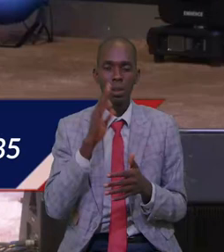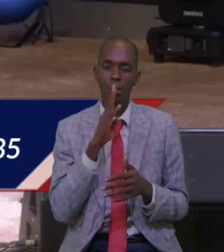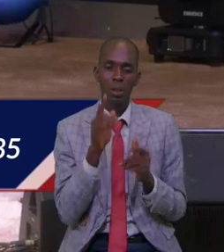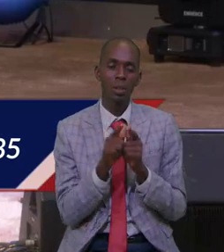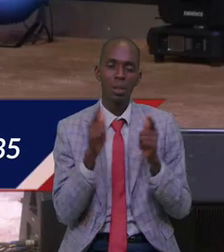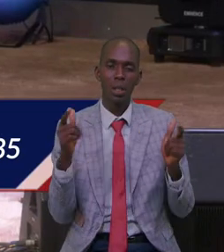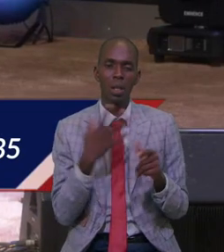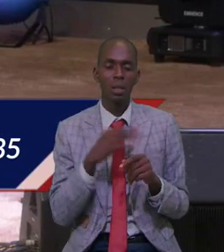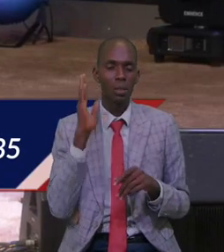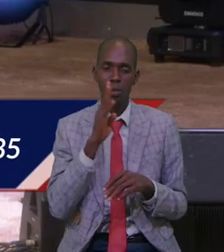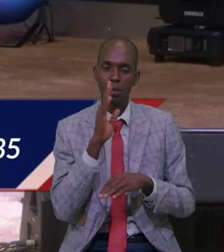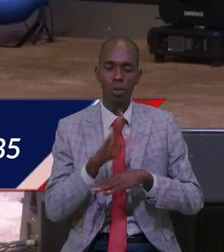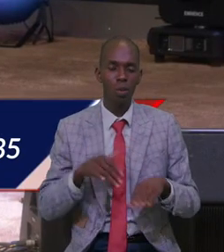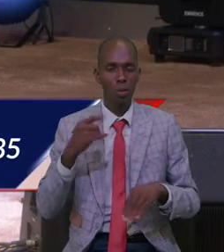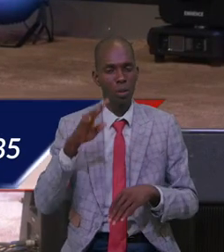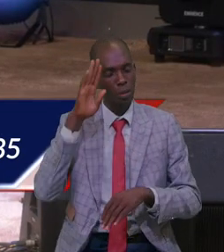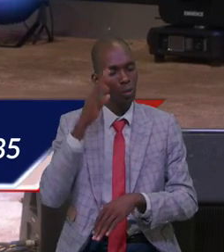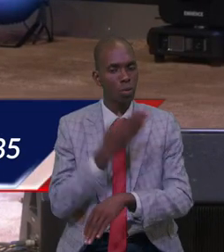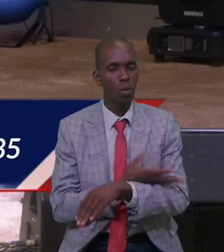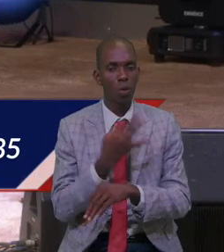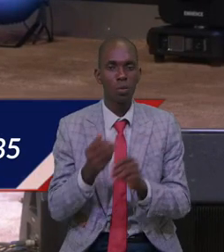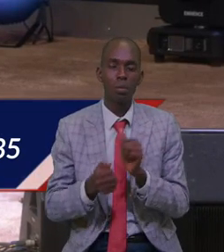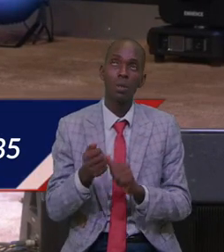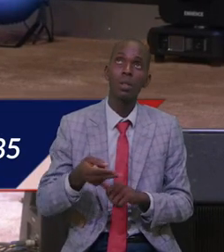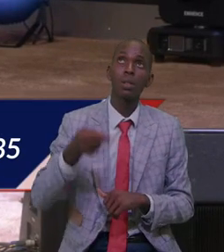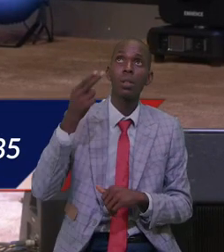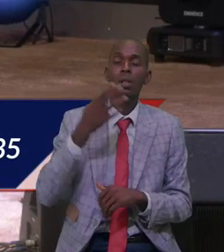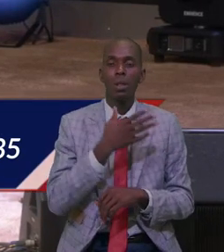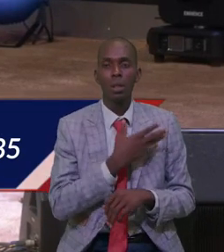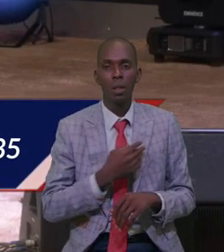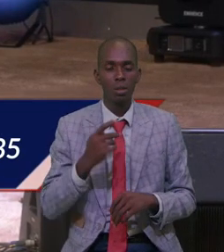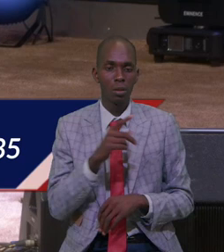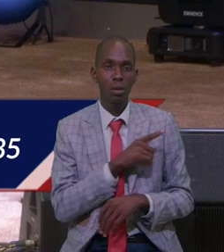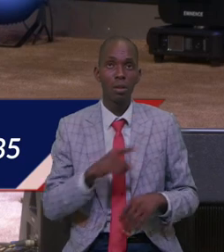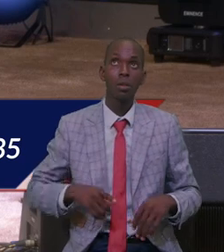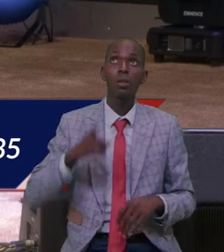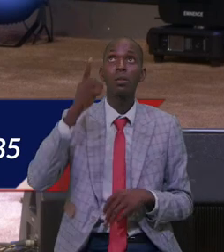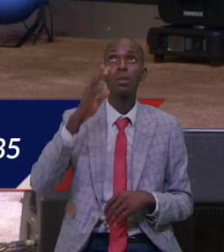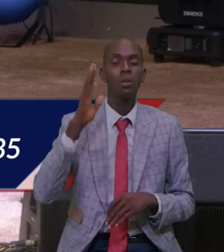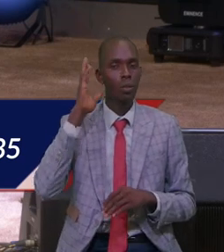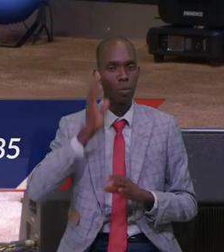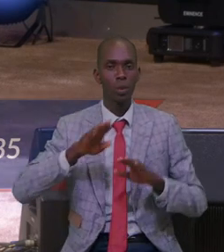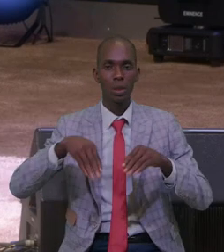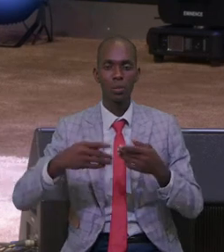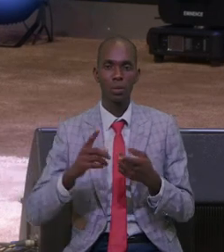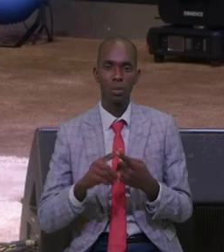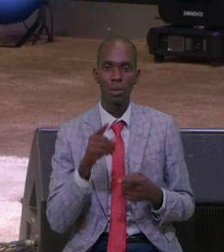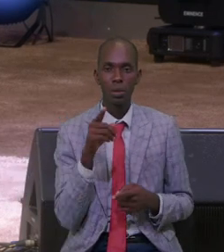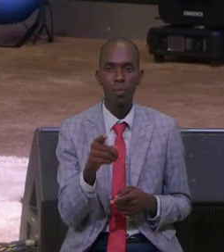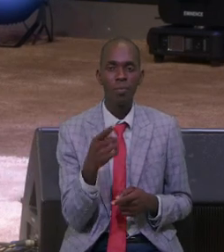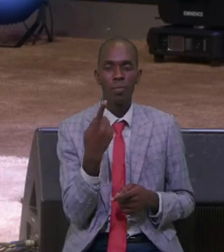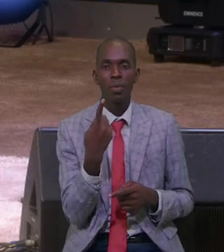be called the Son of the Highest, and the Lord God shall give unto him